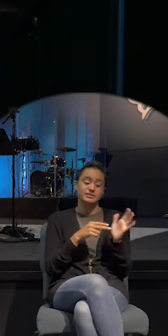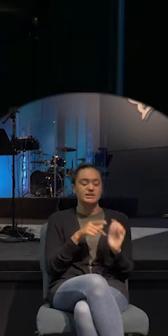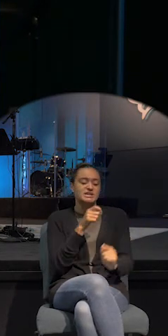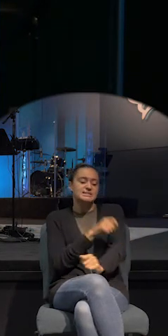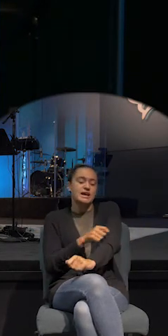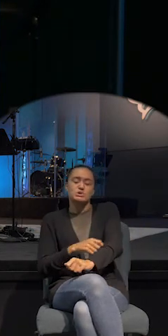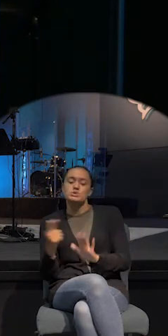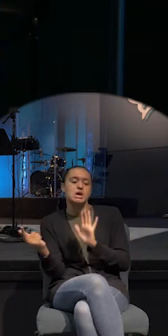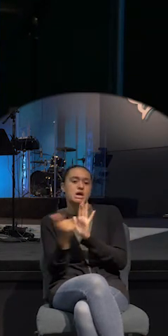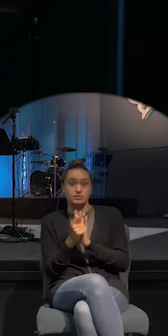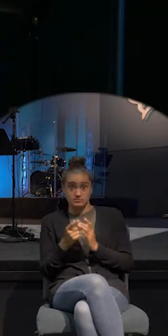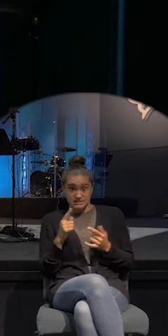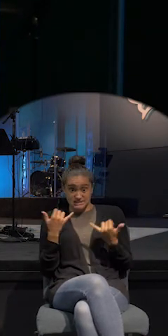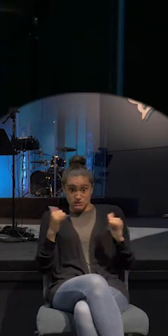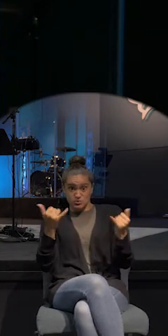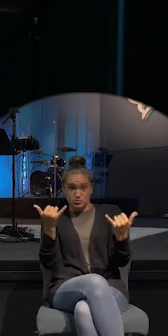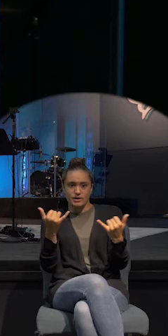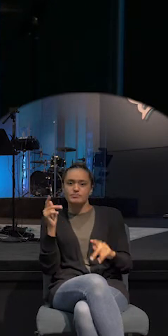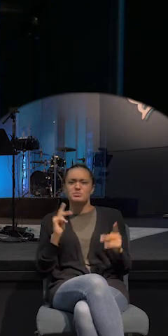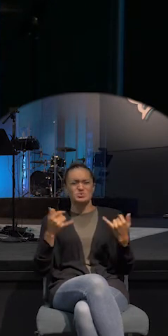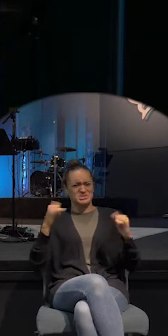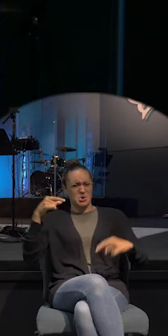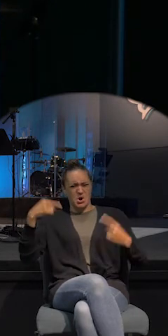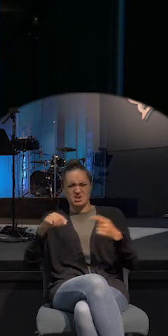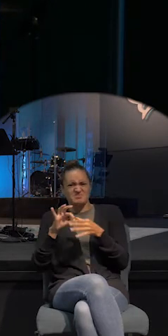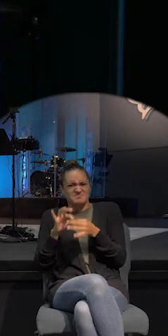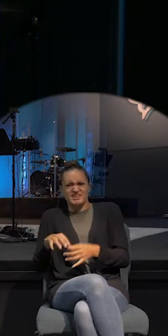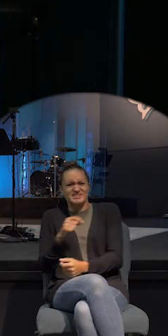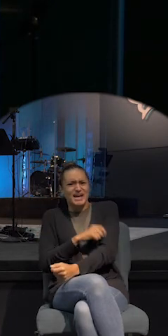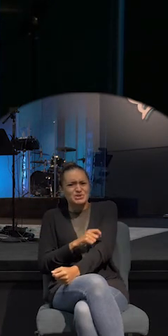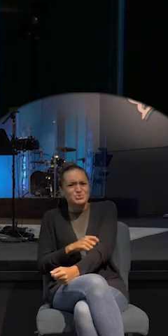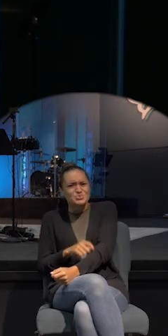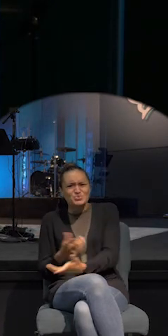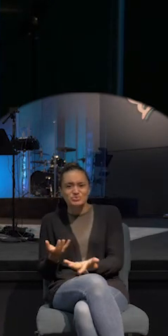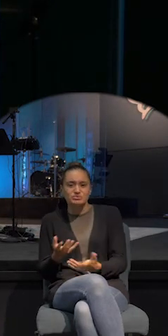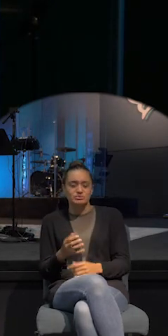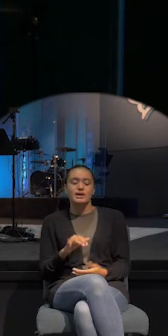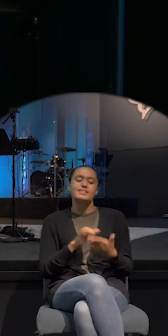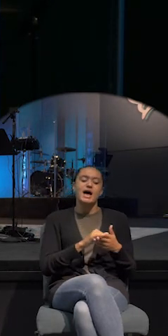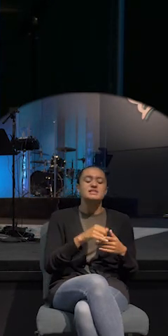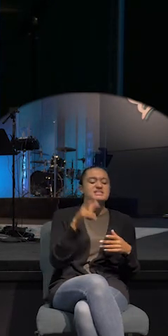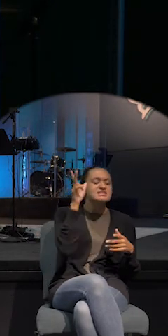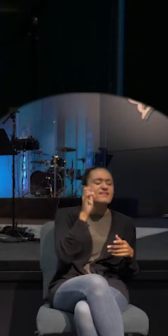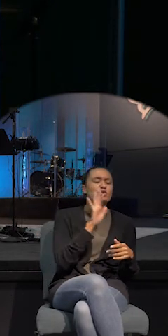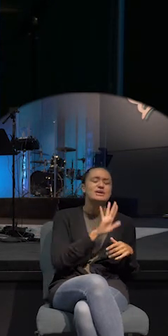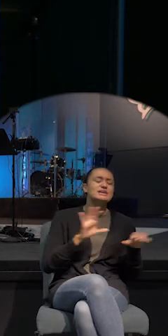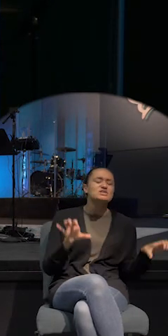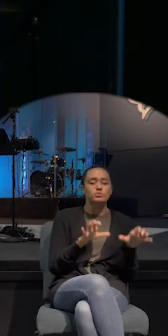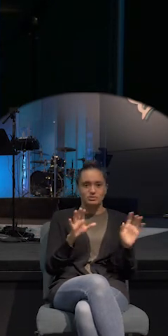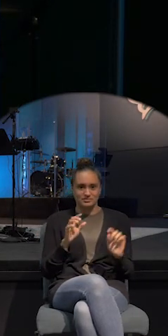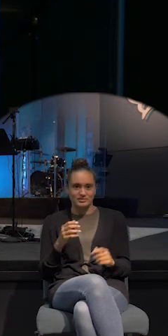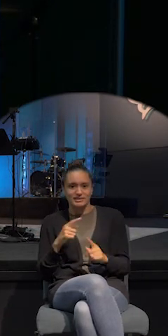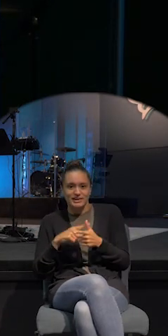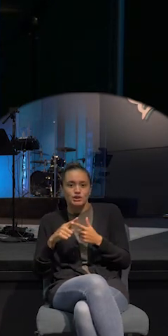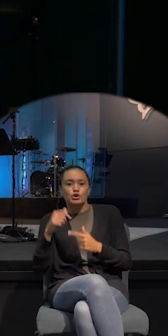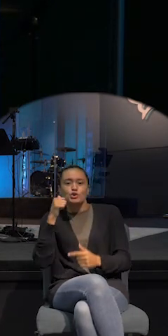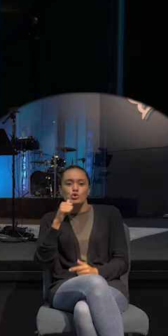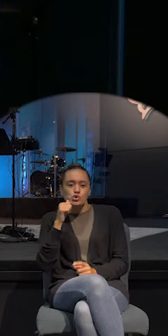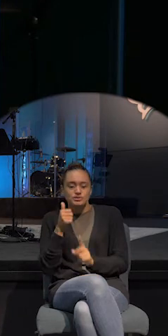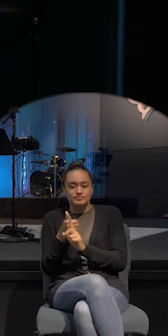tattoos. You know, to this day, there are people still arguing about tattoos. Oh, that's of the devil. That's of the devil. And then there were girls that were